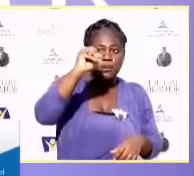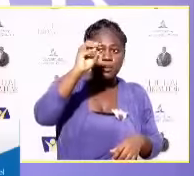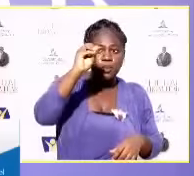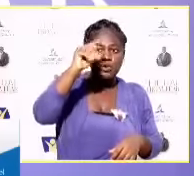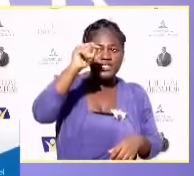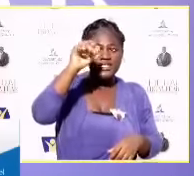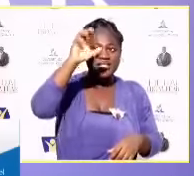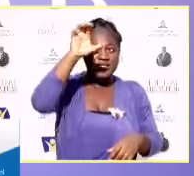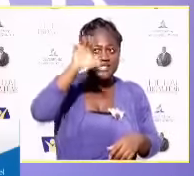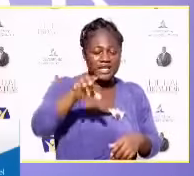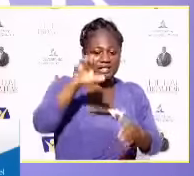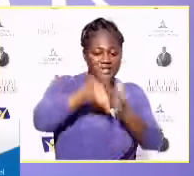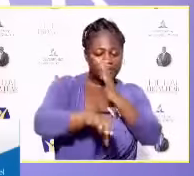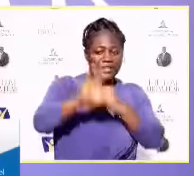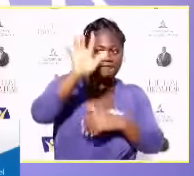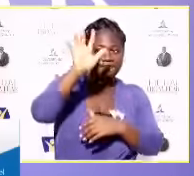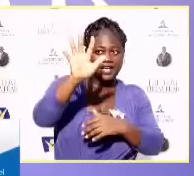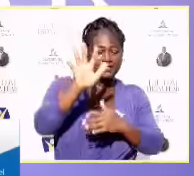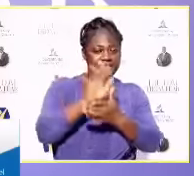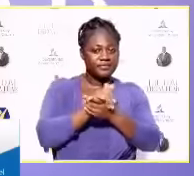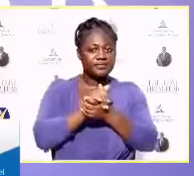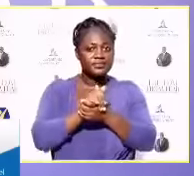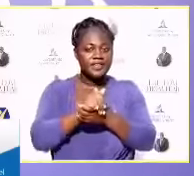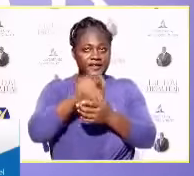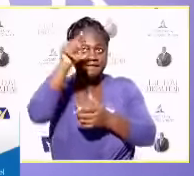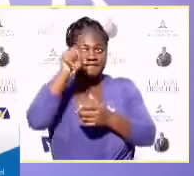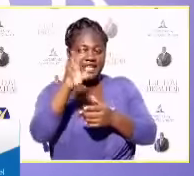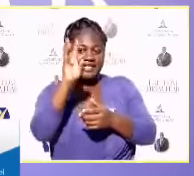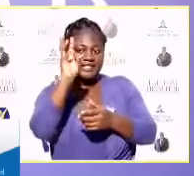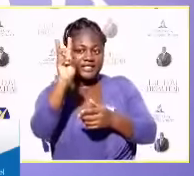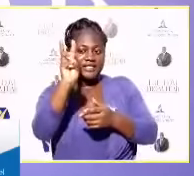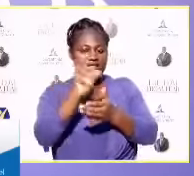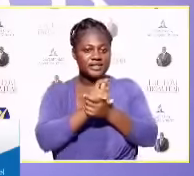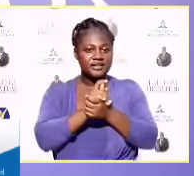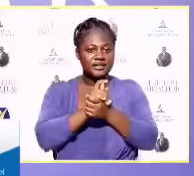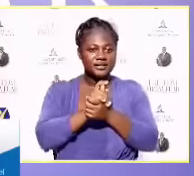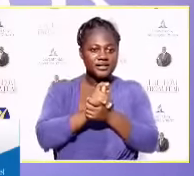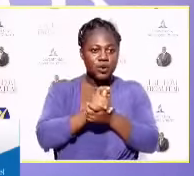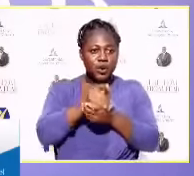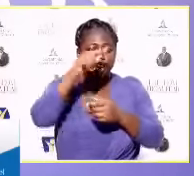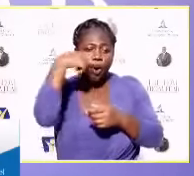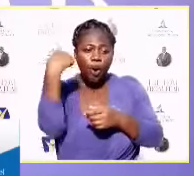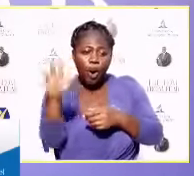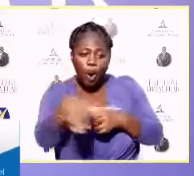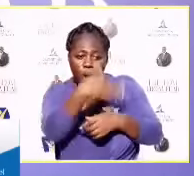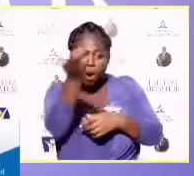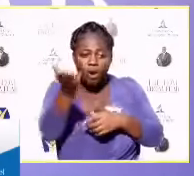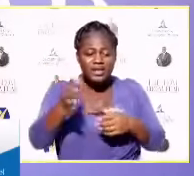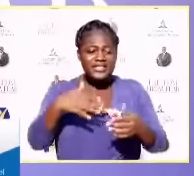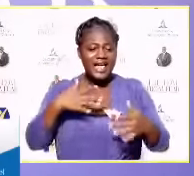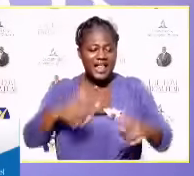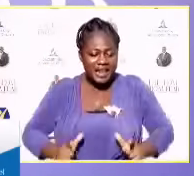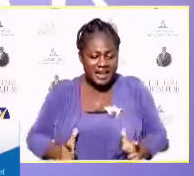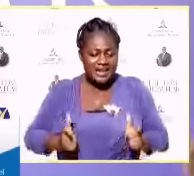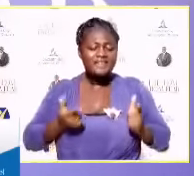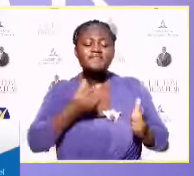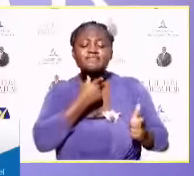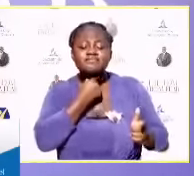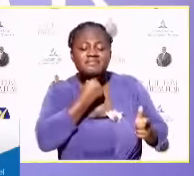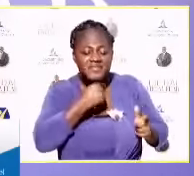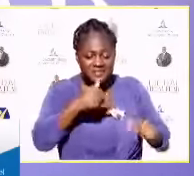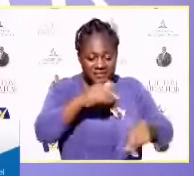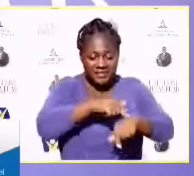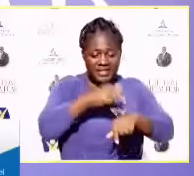chapter 5, verse 6, she that liveth in pleasure